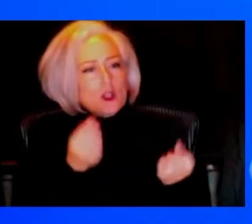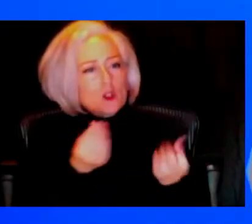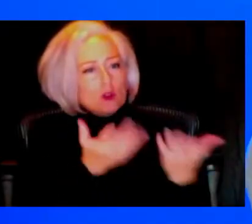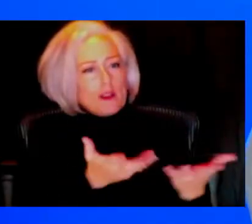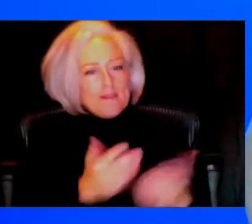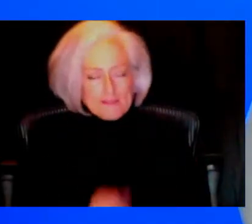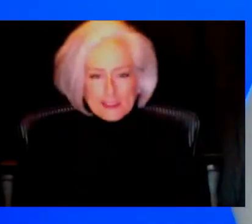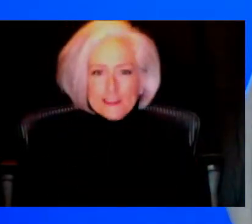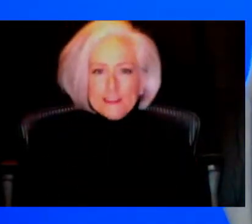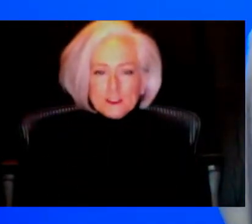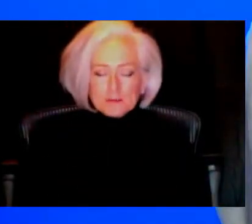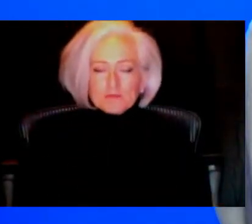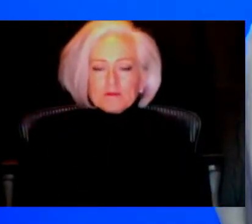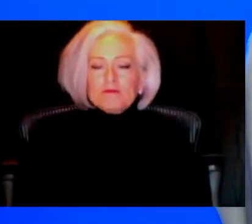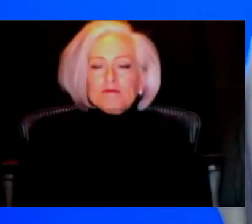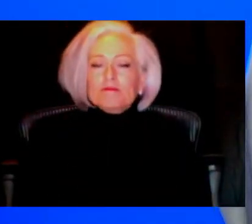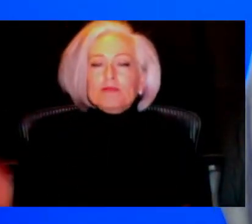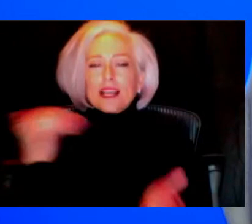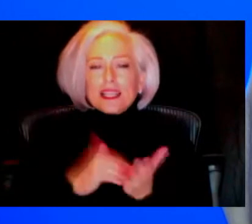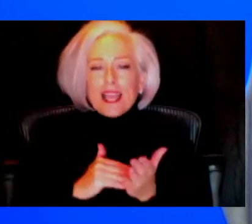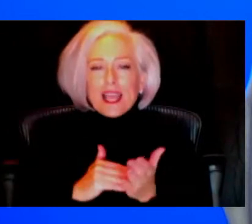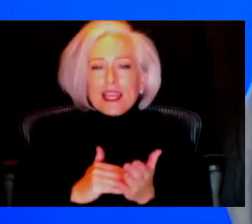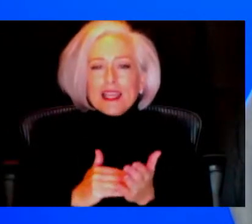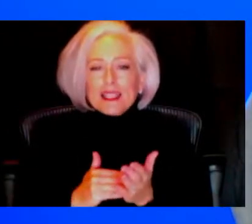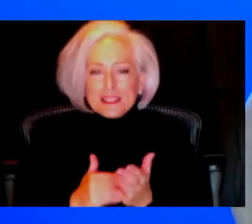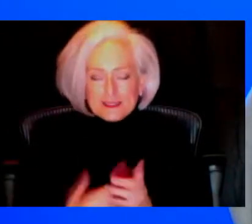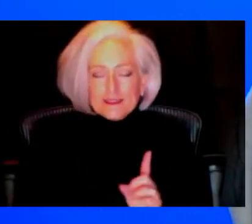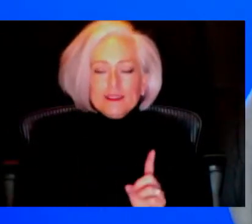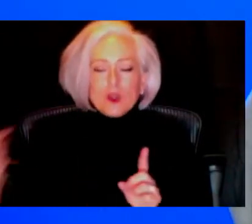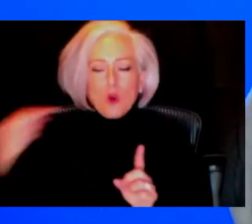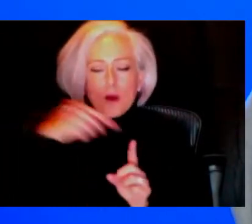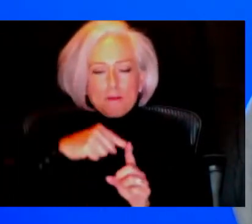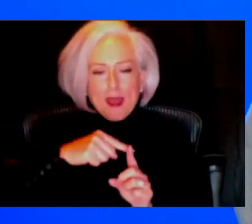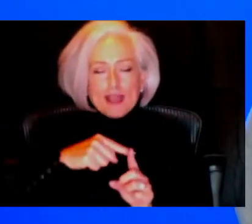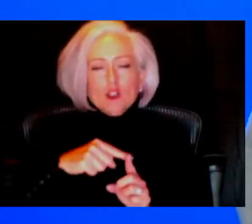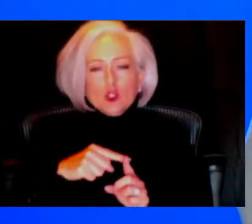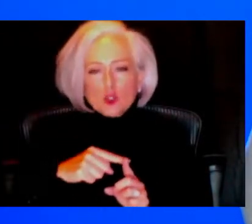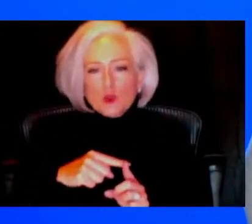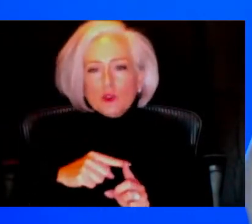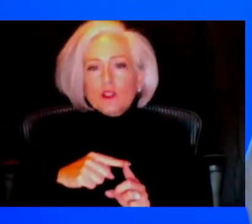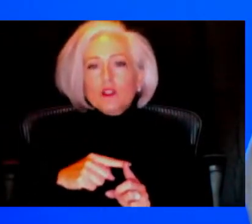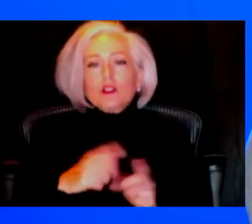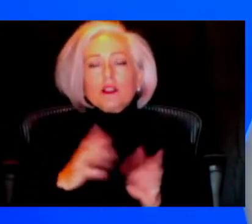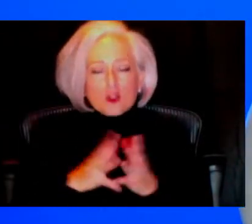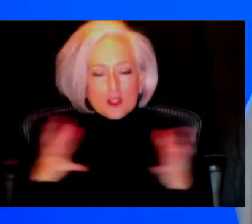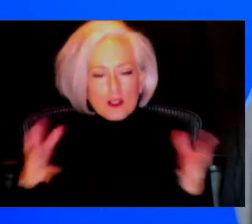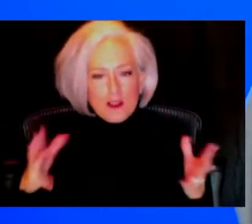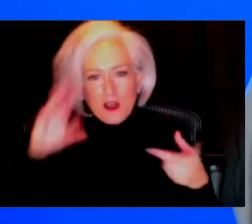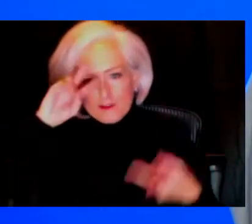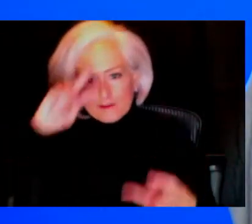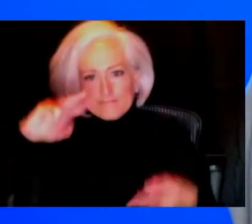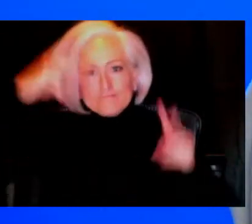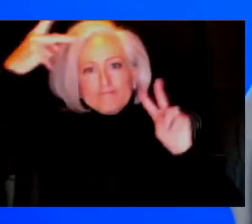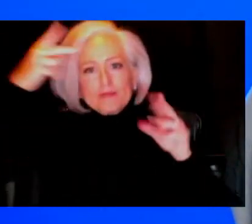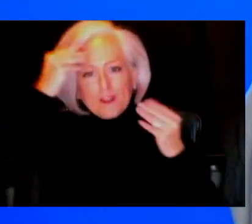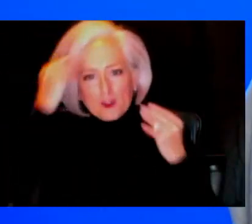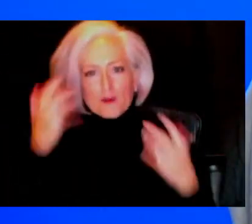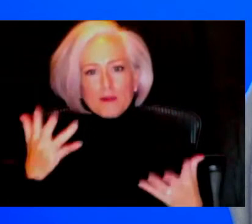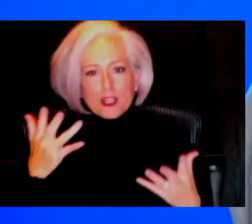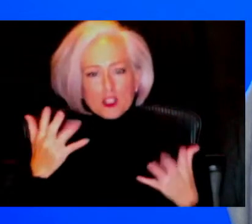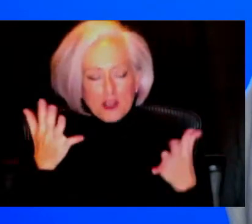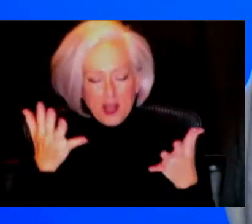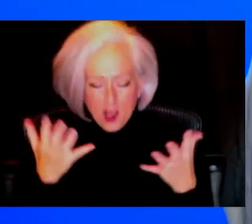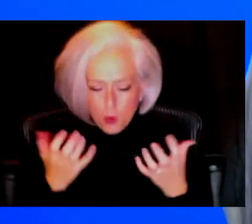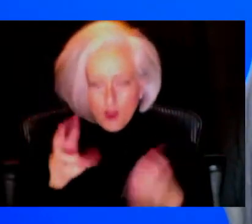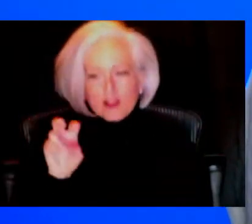this morning? Again, getting back to that idea that there's so much misinformation out there, and I want our veterans to